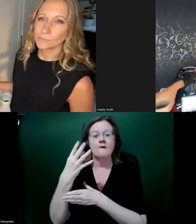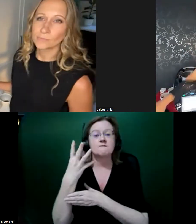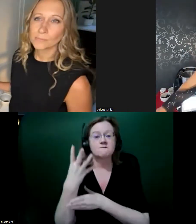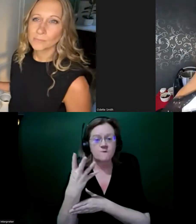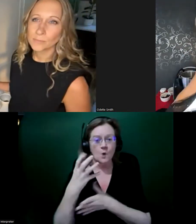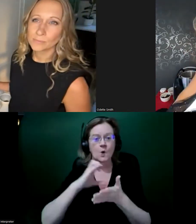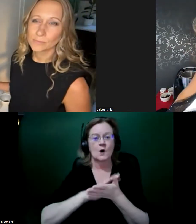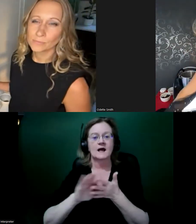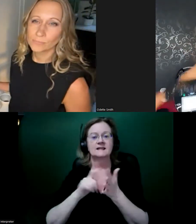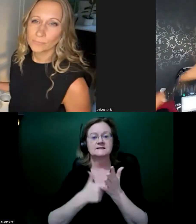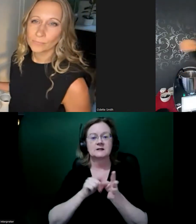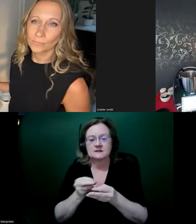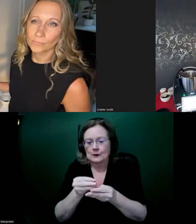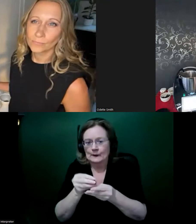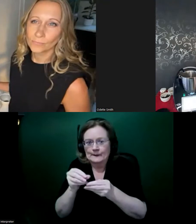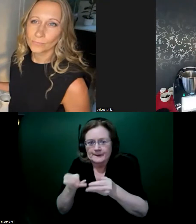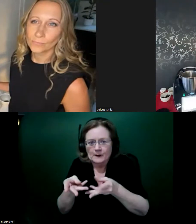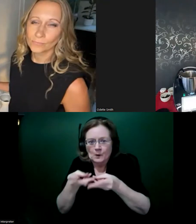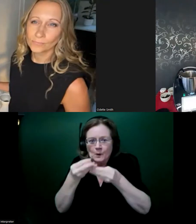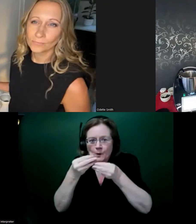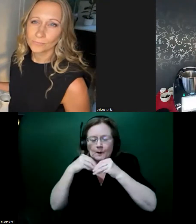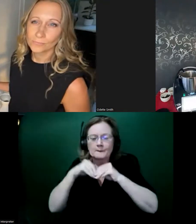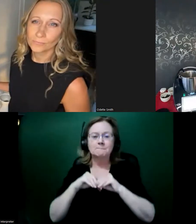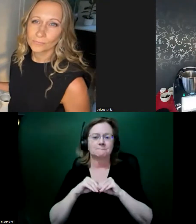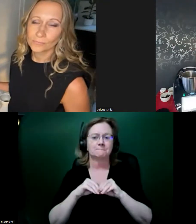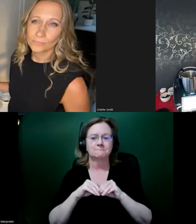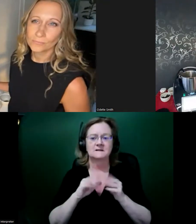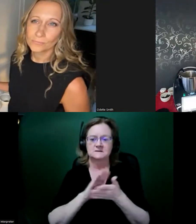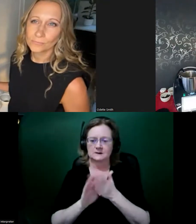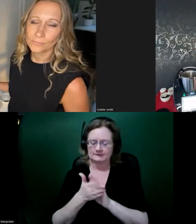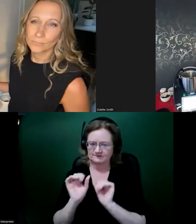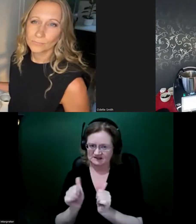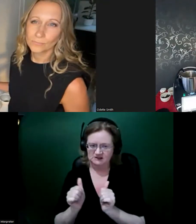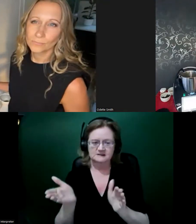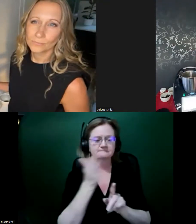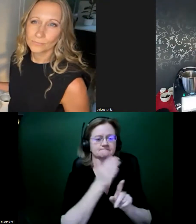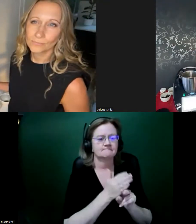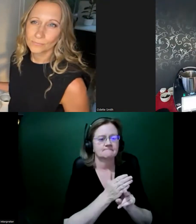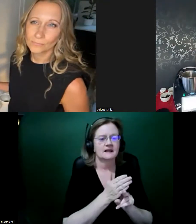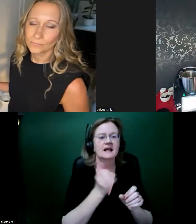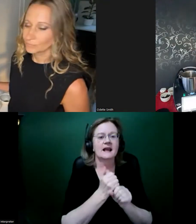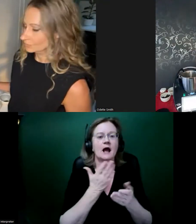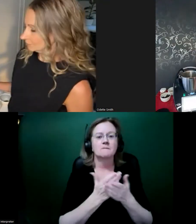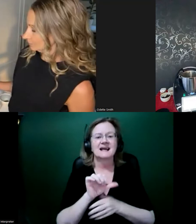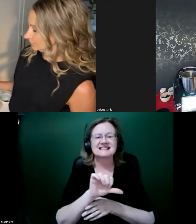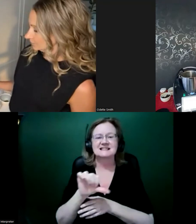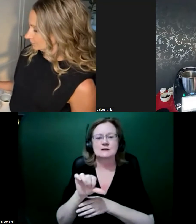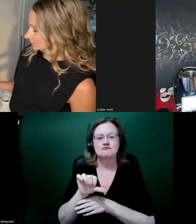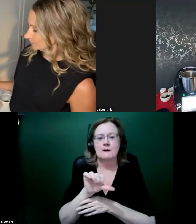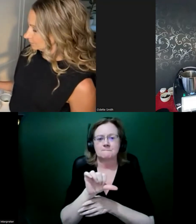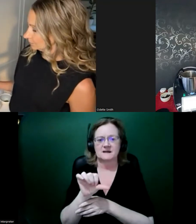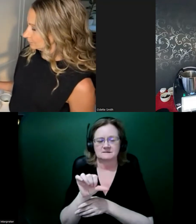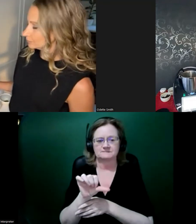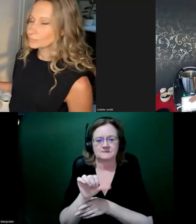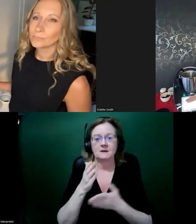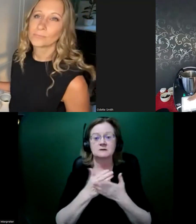been marinating. So that step we've already done. What we're going to do now is we're going to make the syrup. So the cool thing about